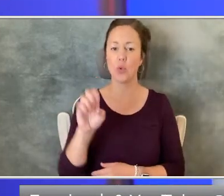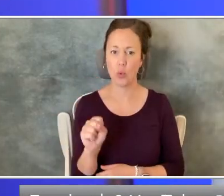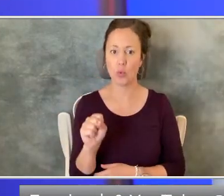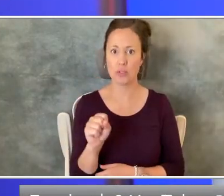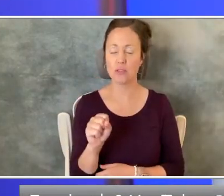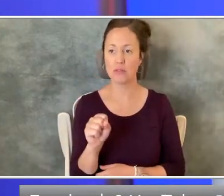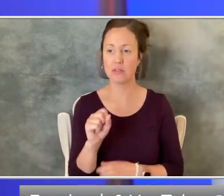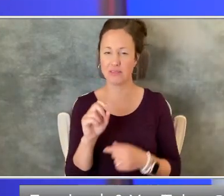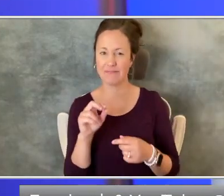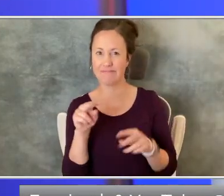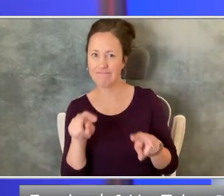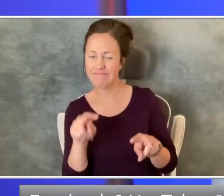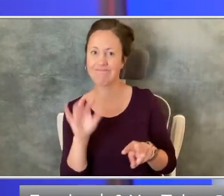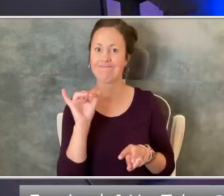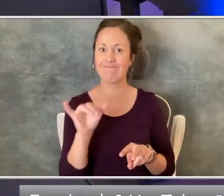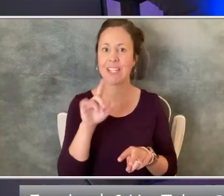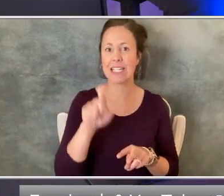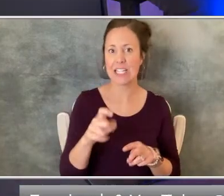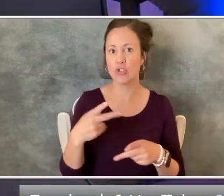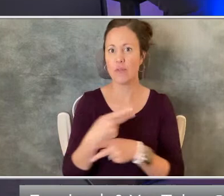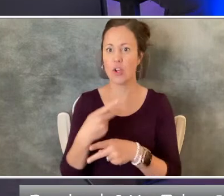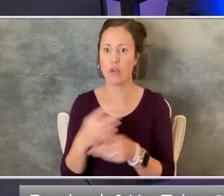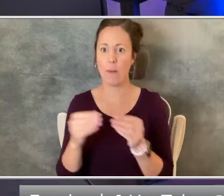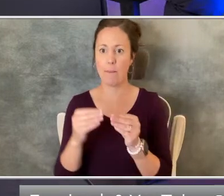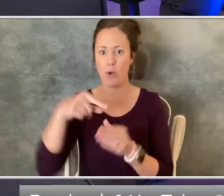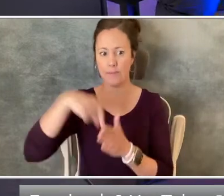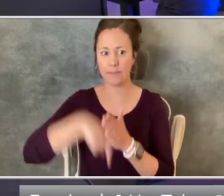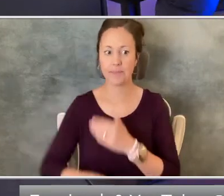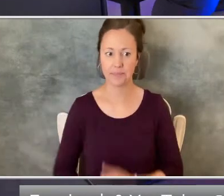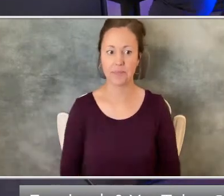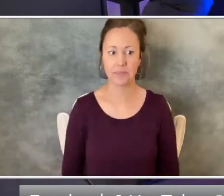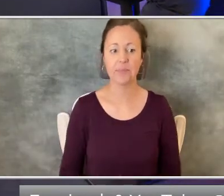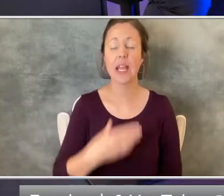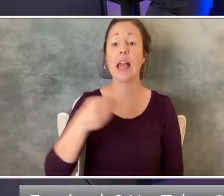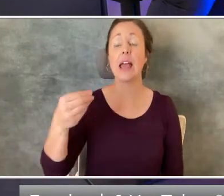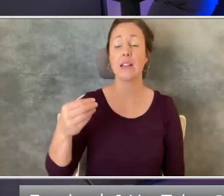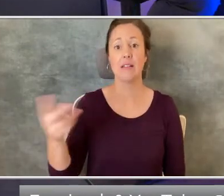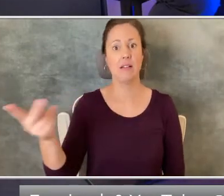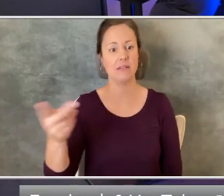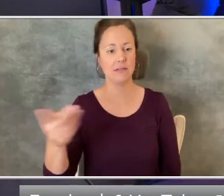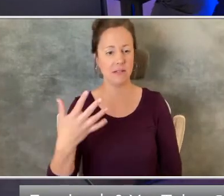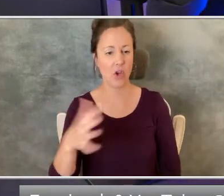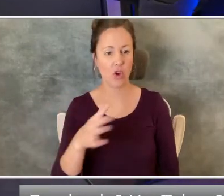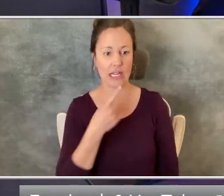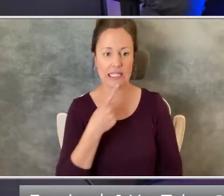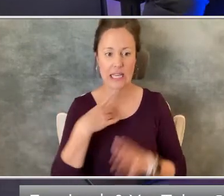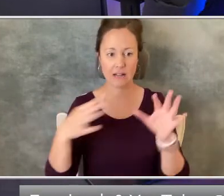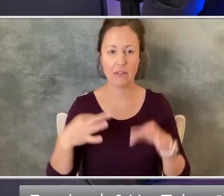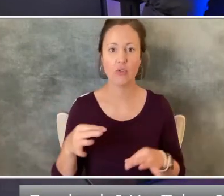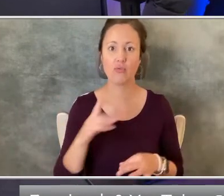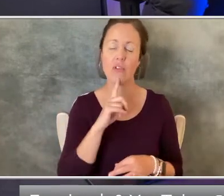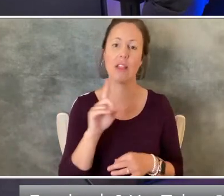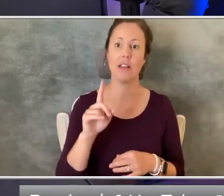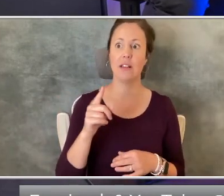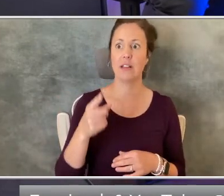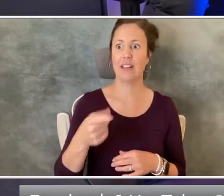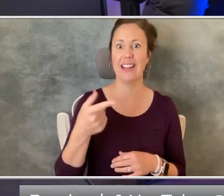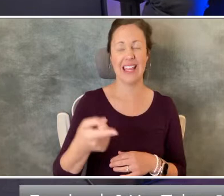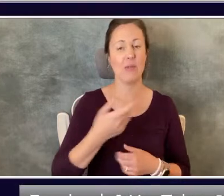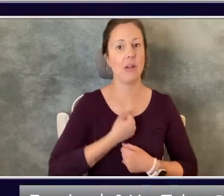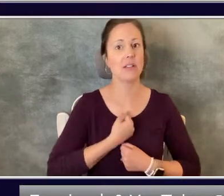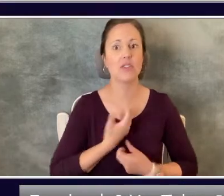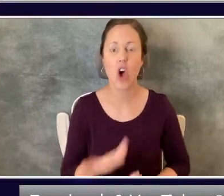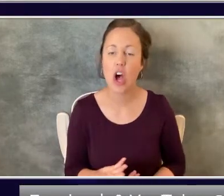terms of figuring out what this is. And as Gene and Debbie said, their first sign was Gene was exhausted. Debbie was wondering what